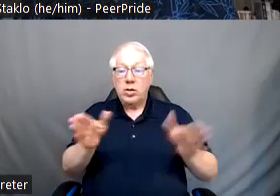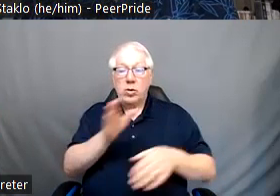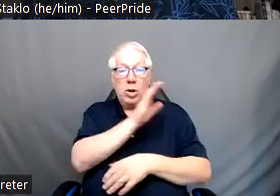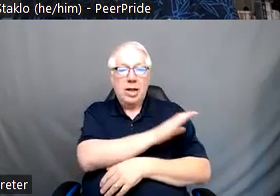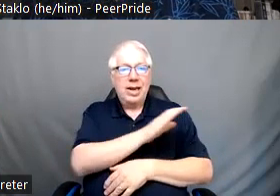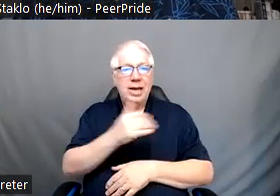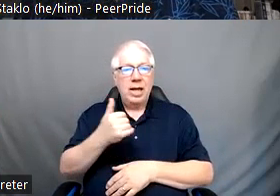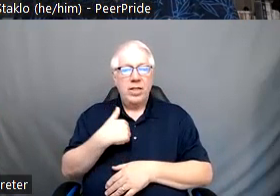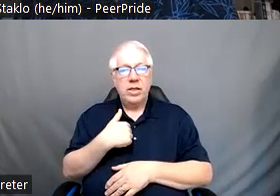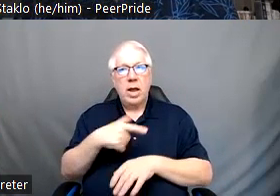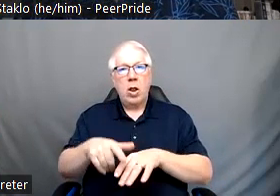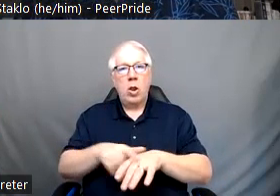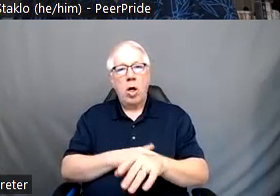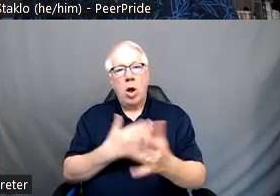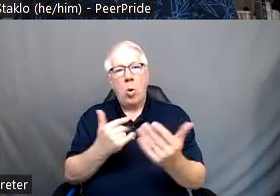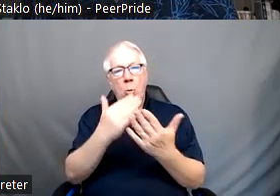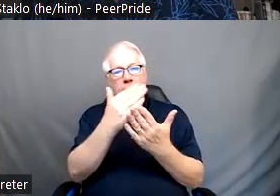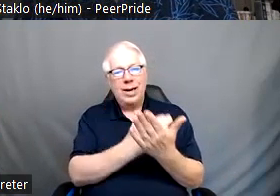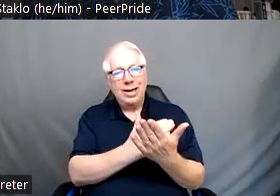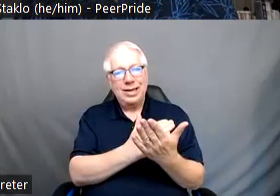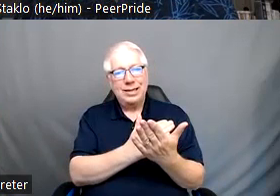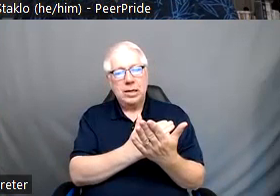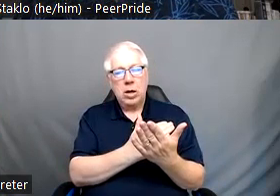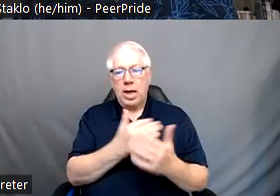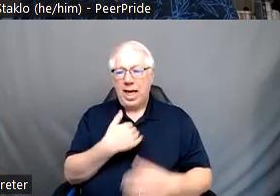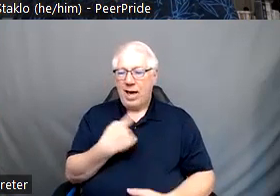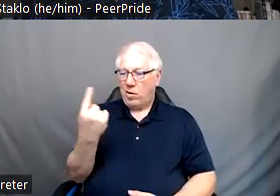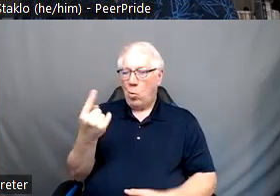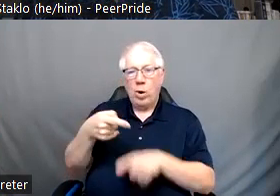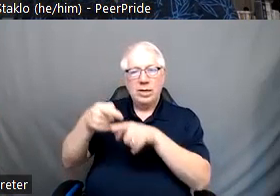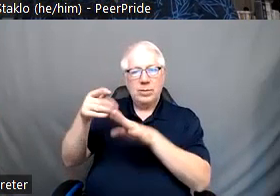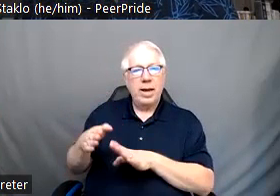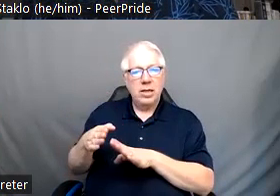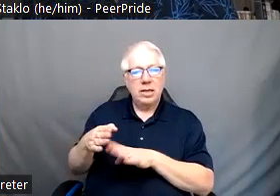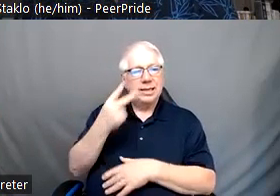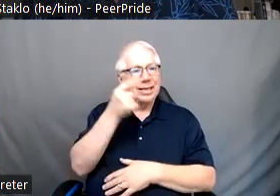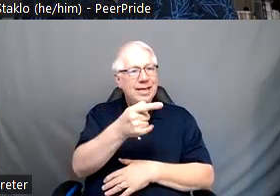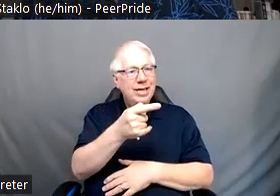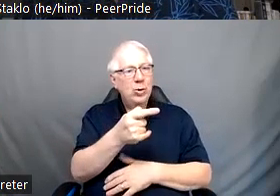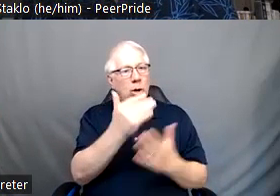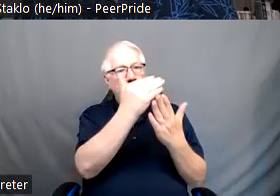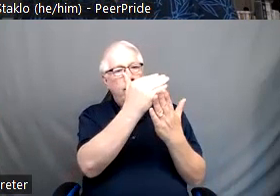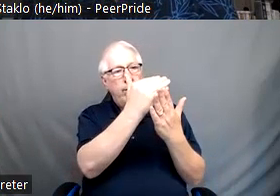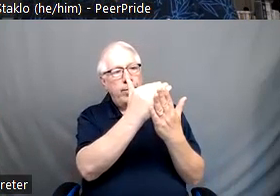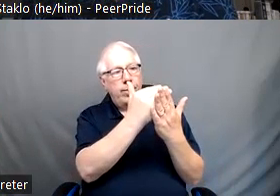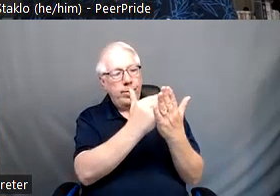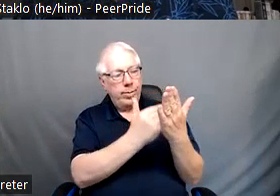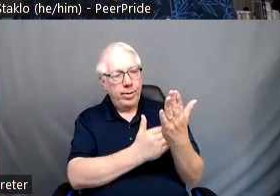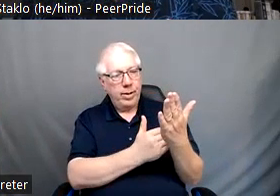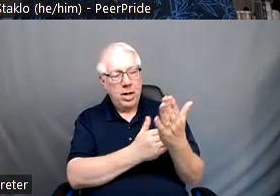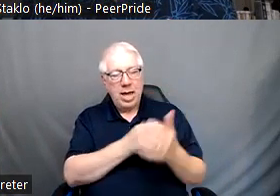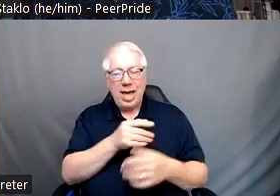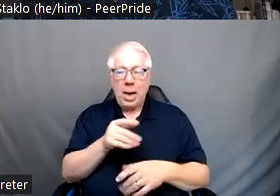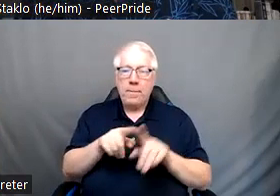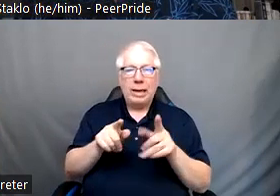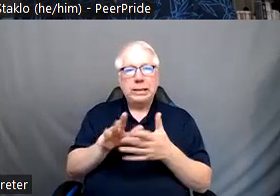this like long wait list of like, well, this is our one specialist who's going to be able to see you, who that we can maybe even vaguely guarantee